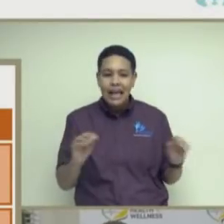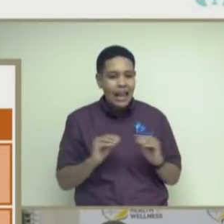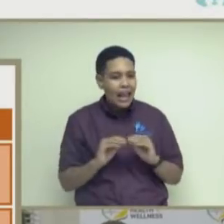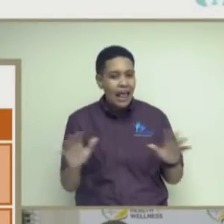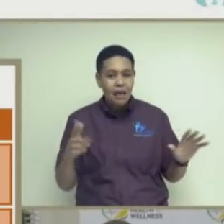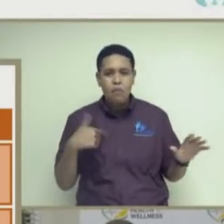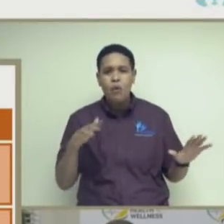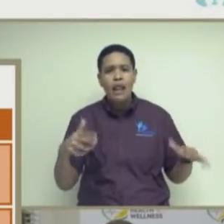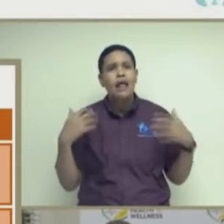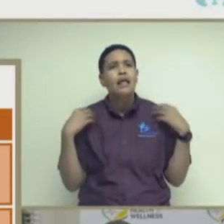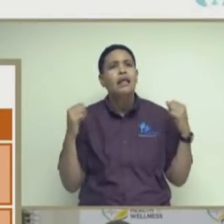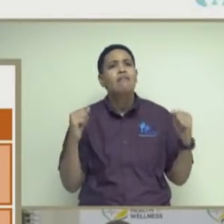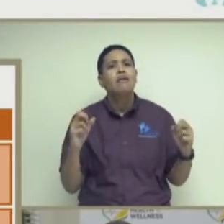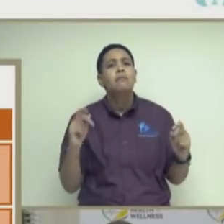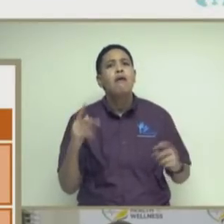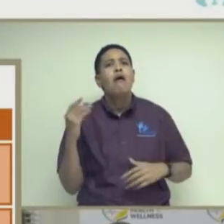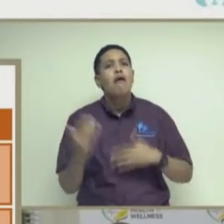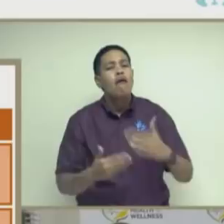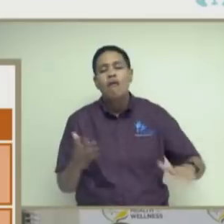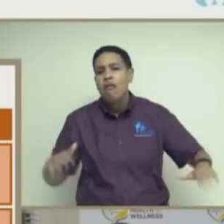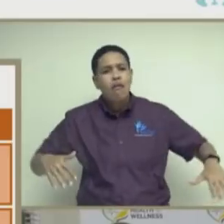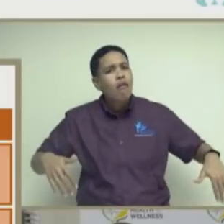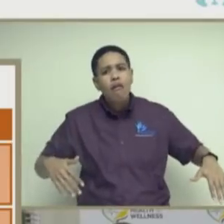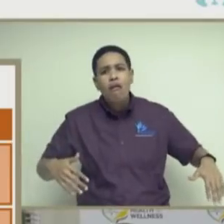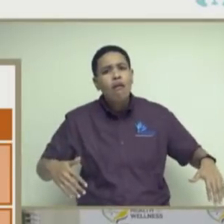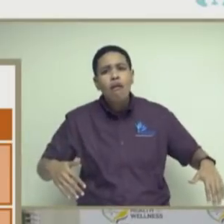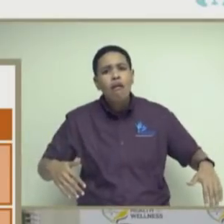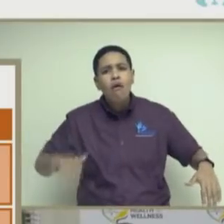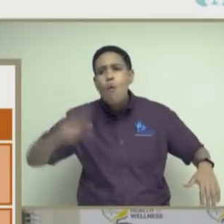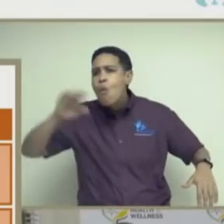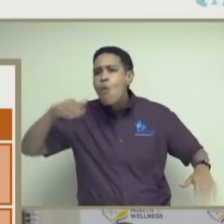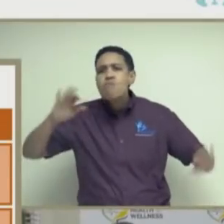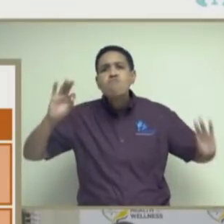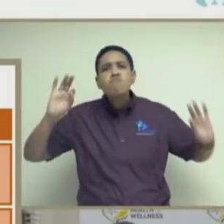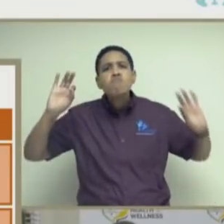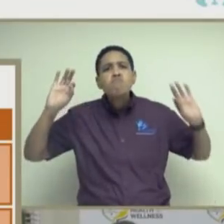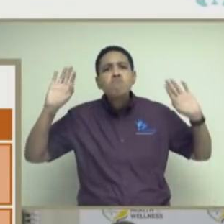not in the recovery phase, and therefore we